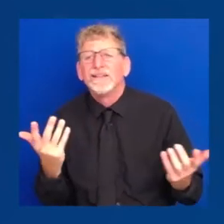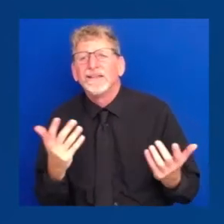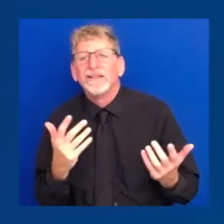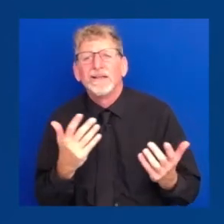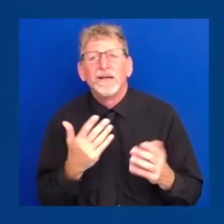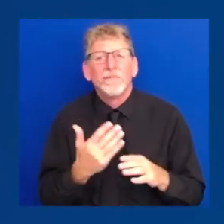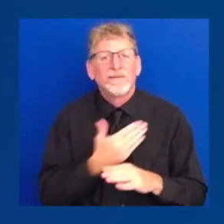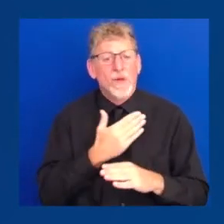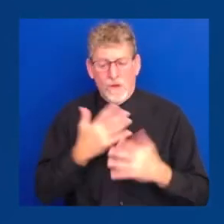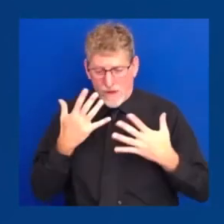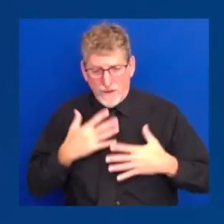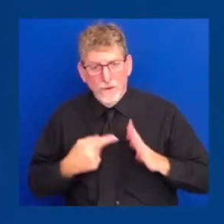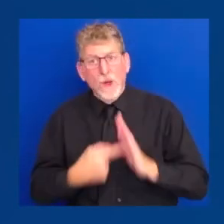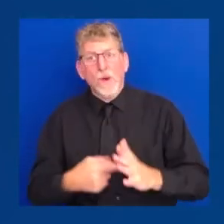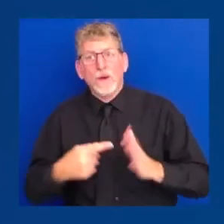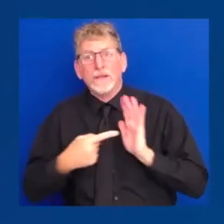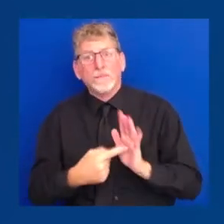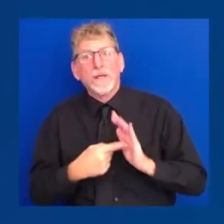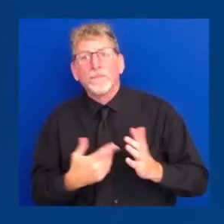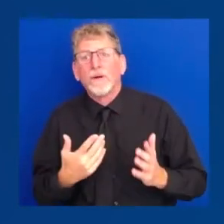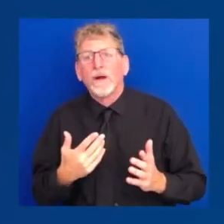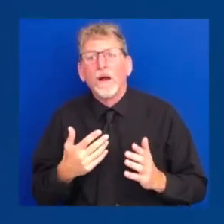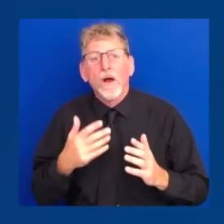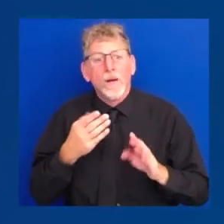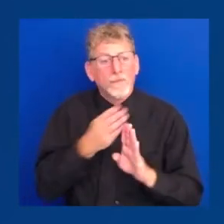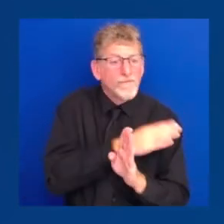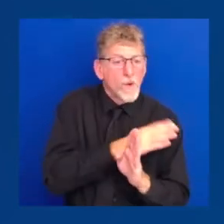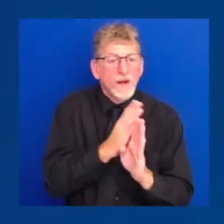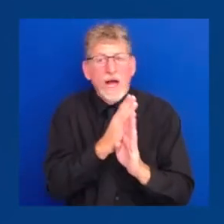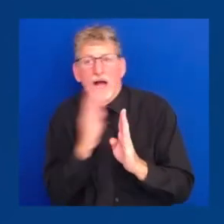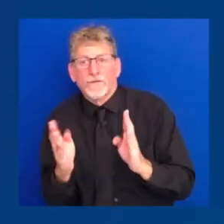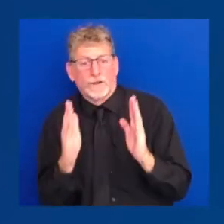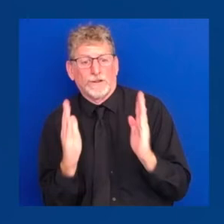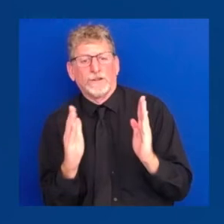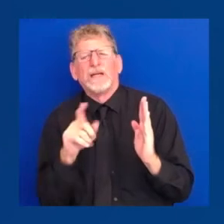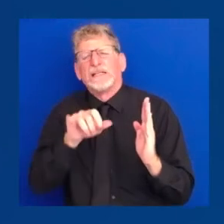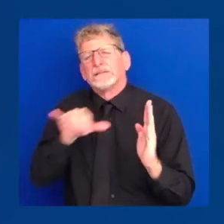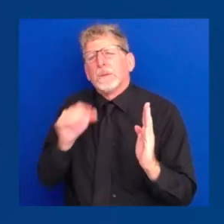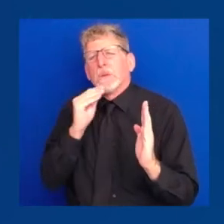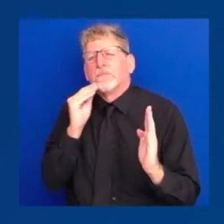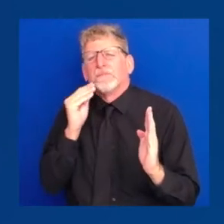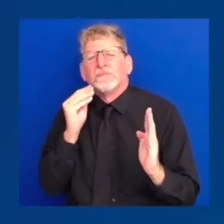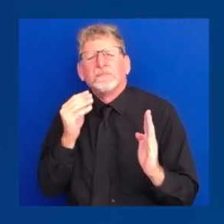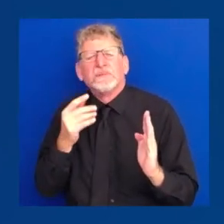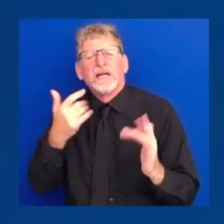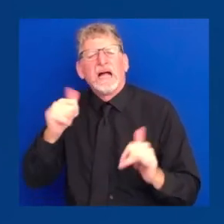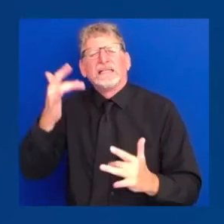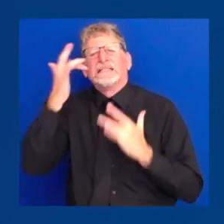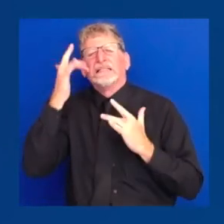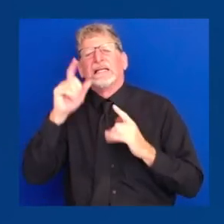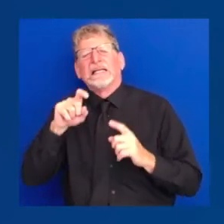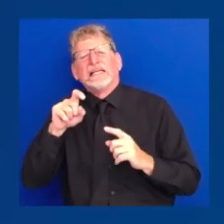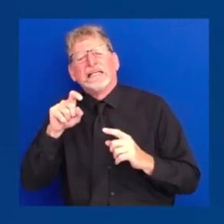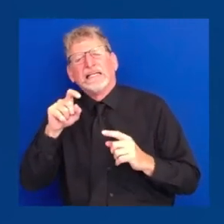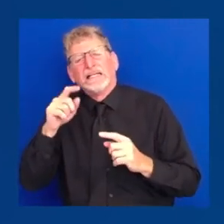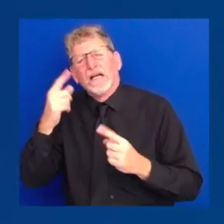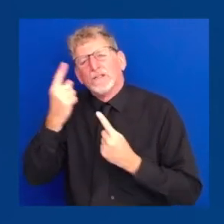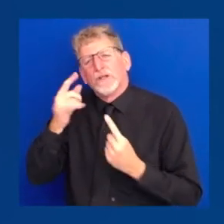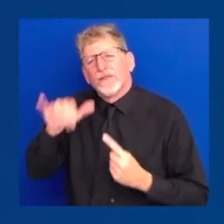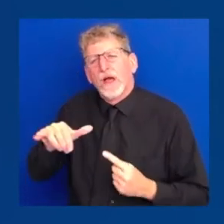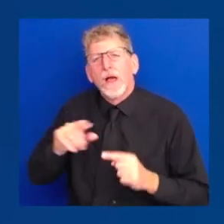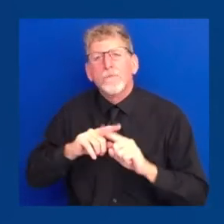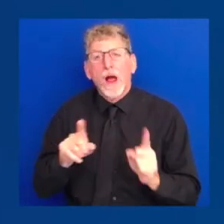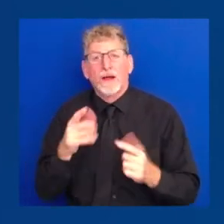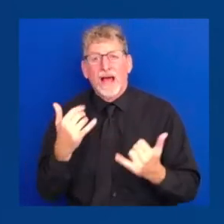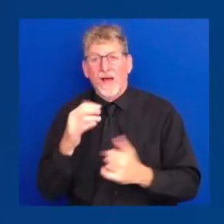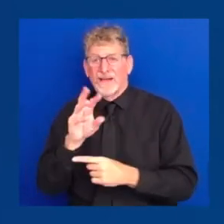infectious. Certainly, we may consider to revisit that at some future time, but right now with about 68,000 cases around the country daily,